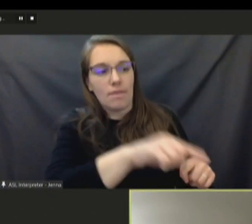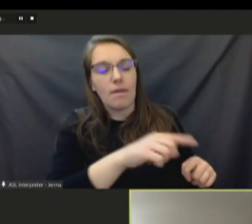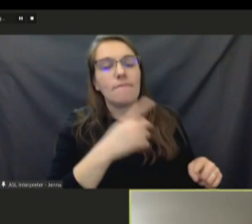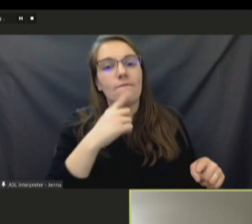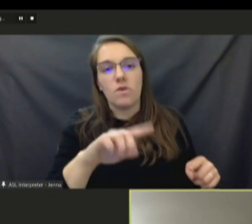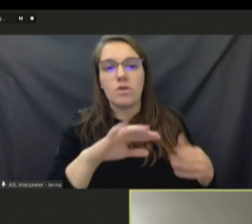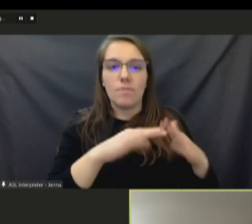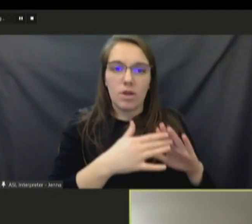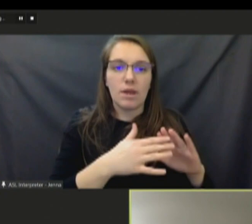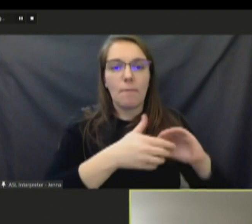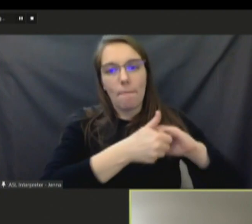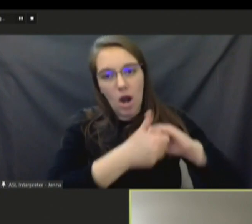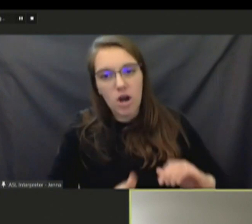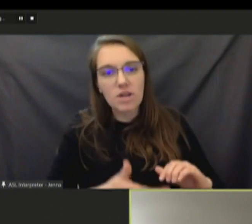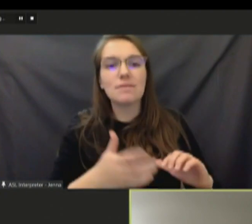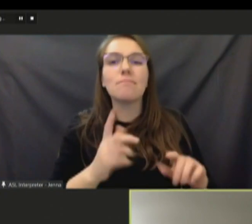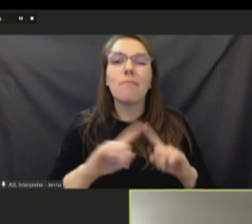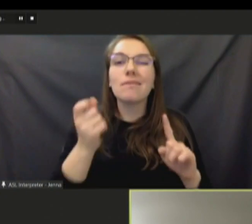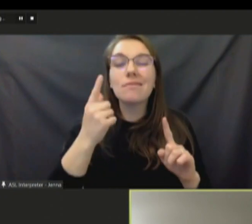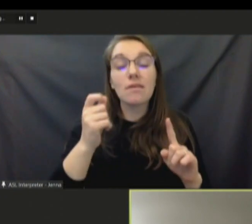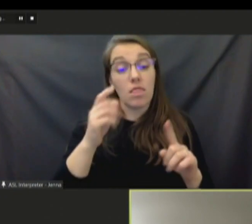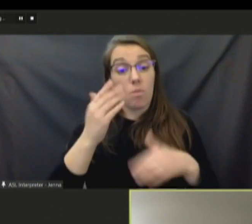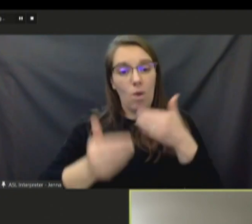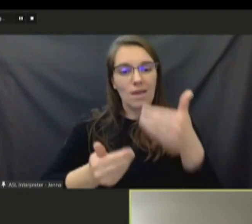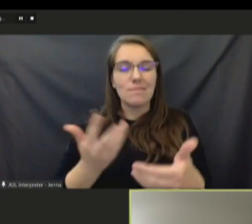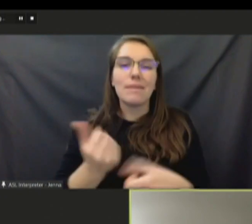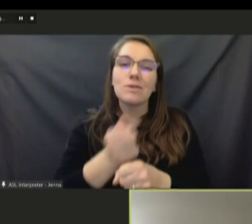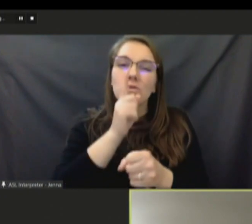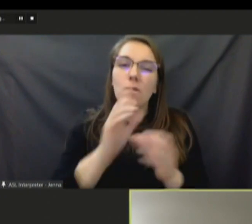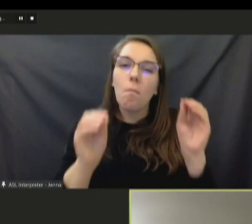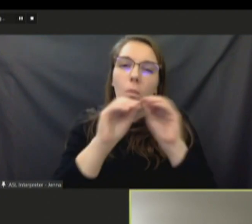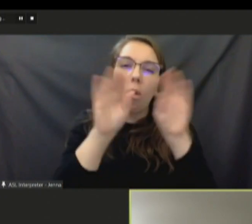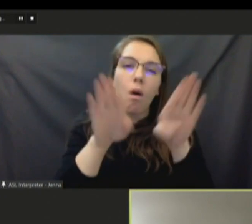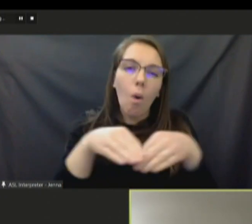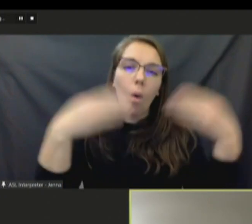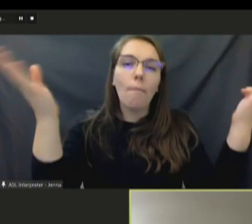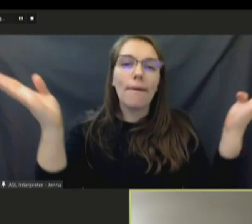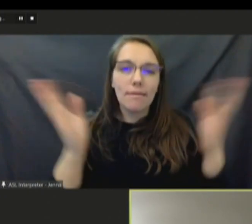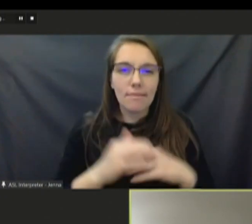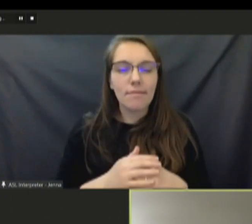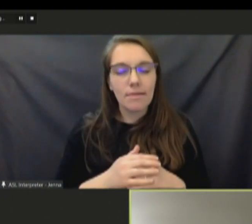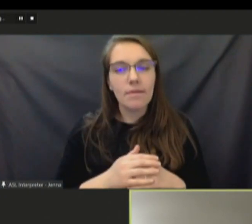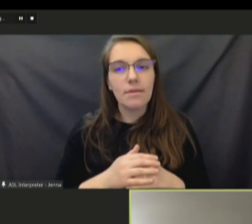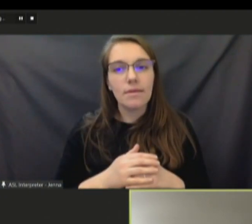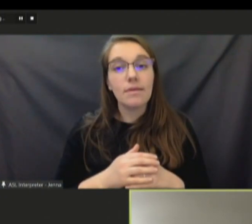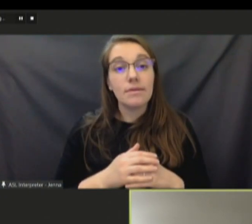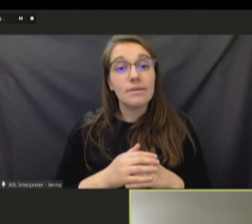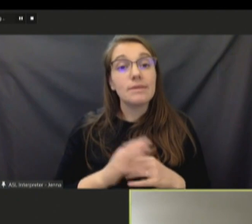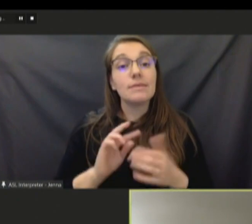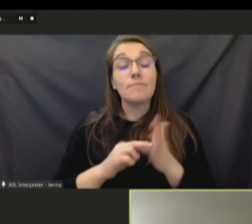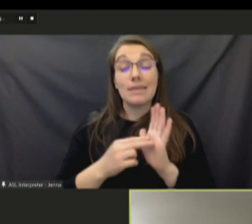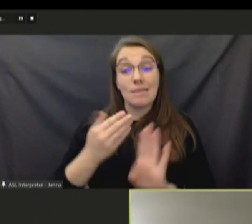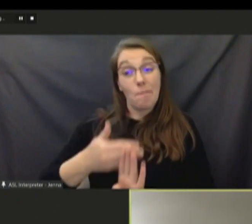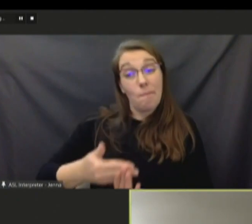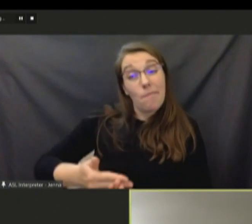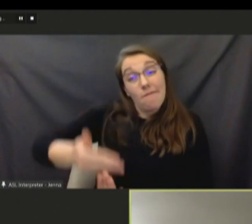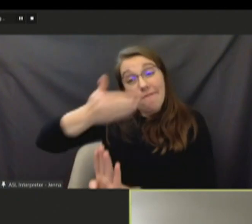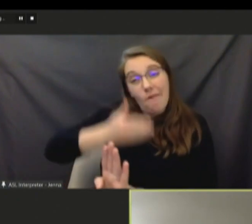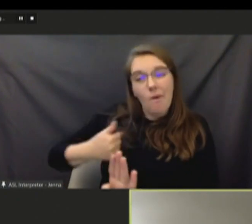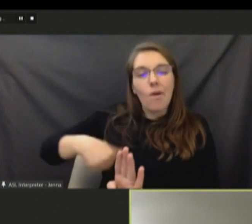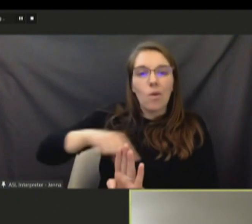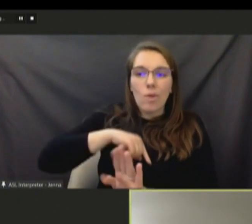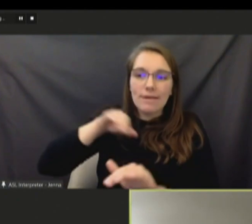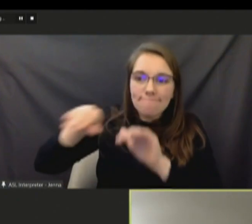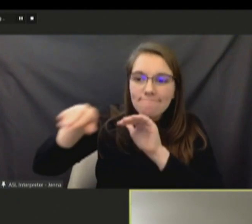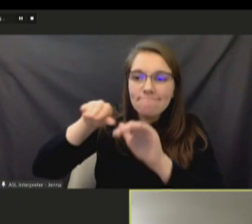entire process a little bit more open. So that means making sure ahead of time we send it out to the organization so that they at least